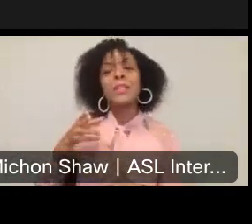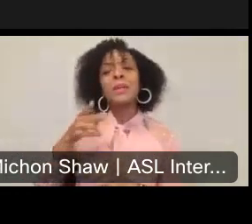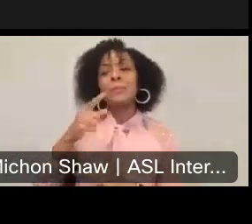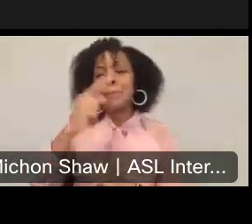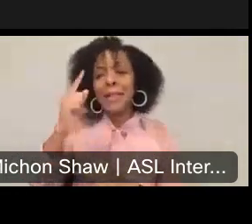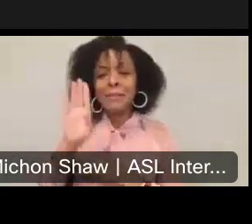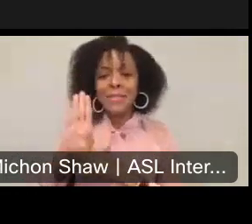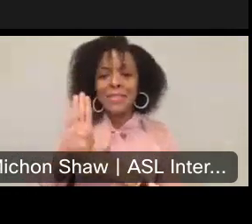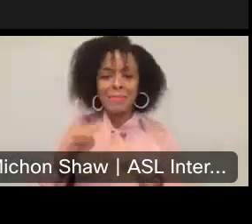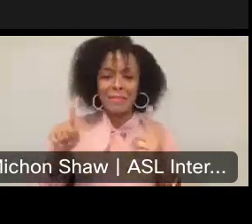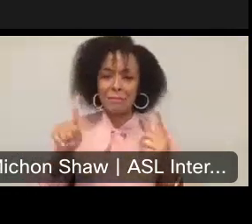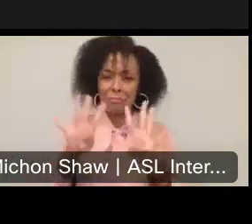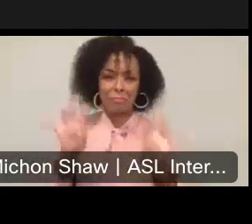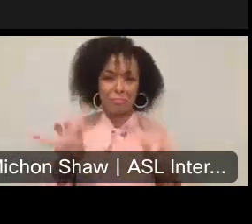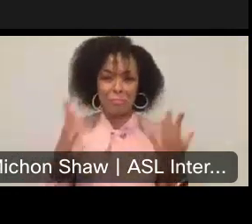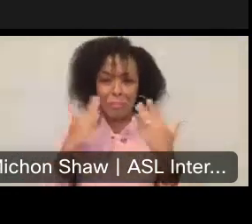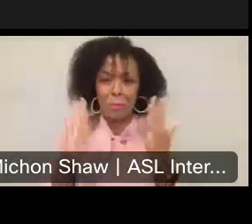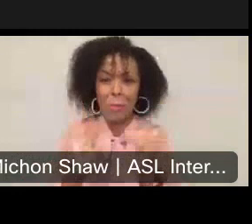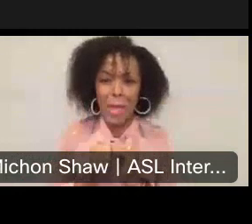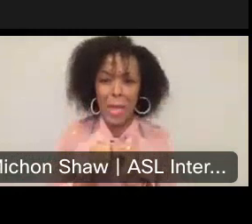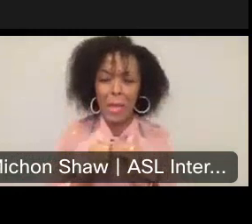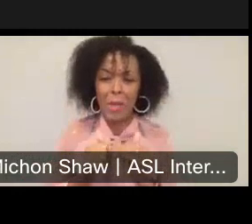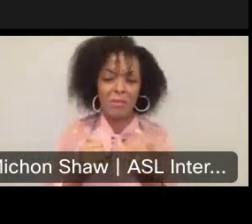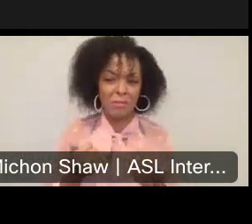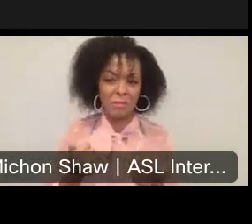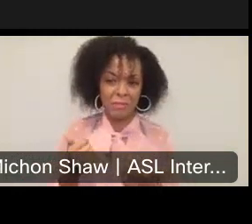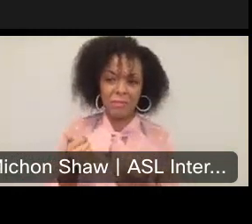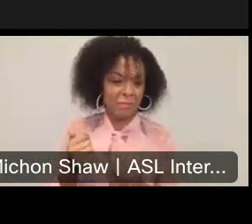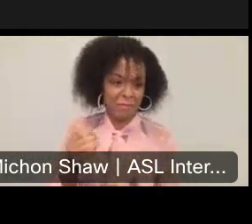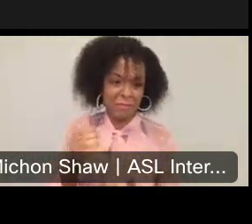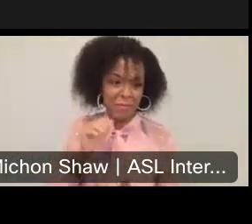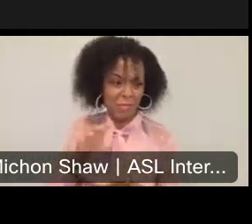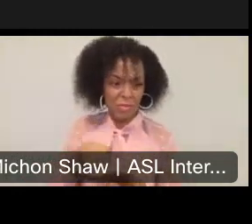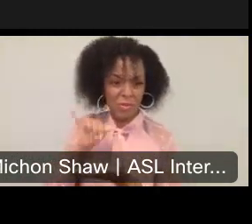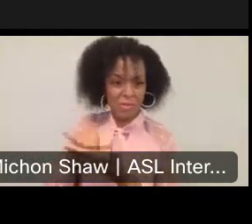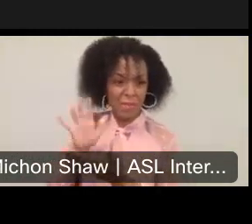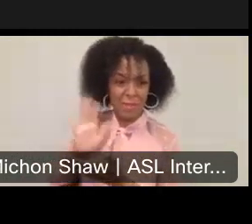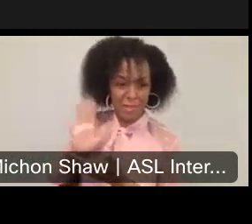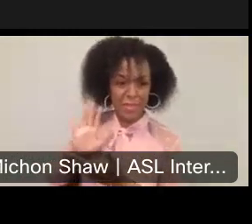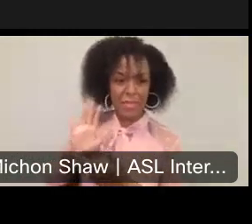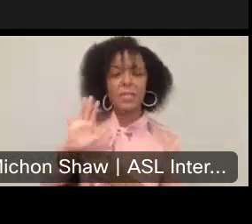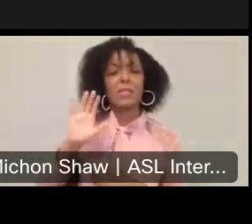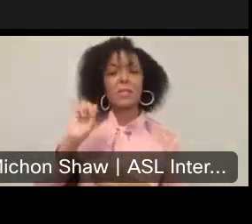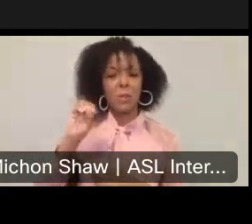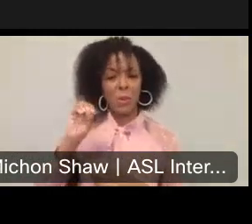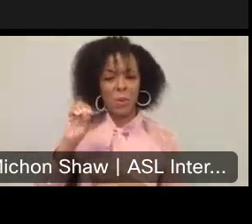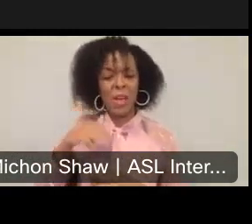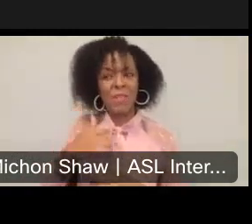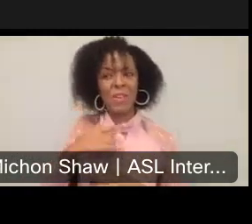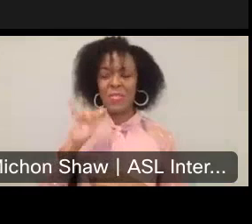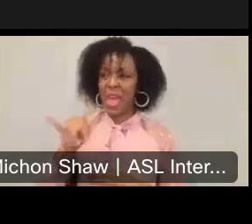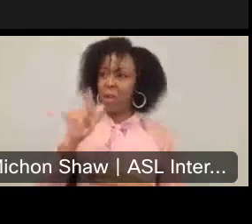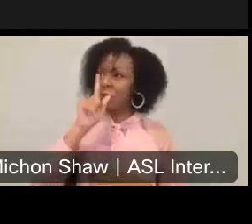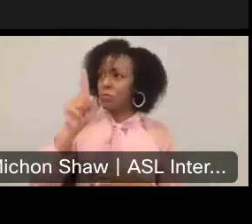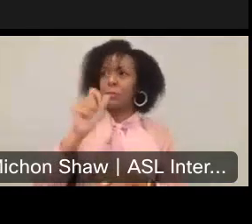how. Those are not the kind of things you found there. So it was just, as I say, a very fateful situation.